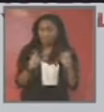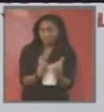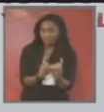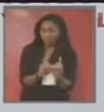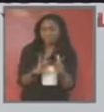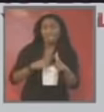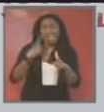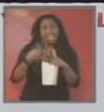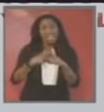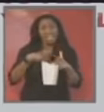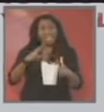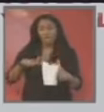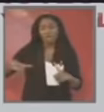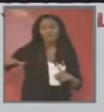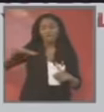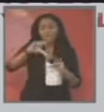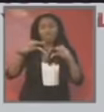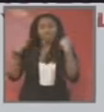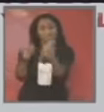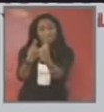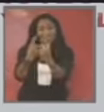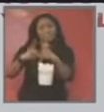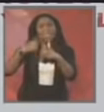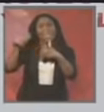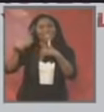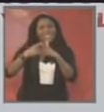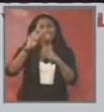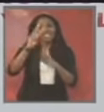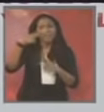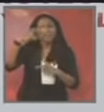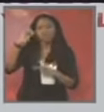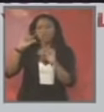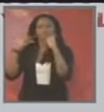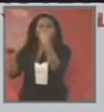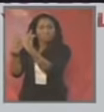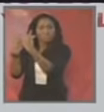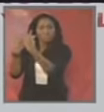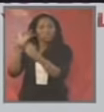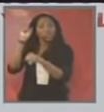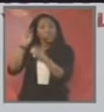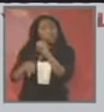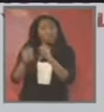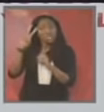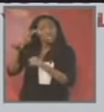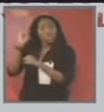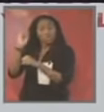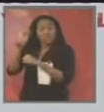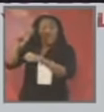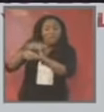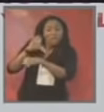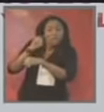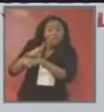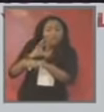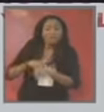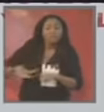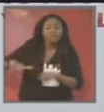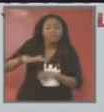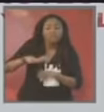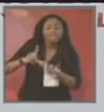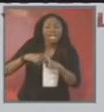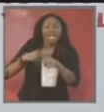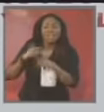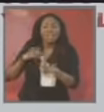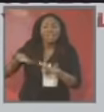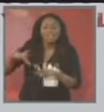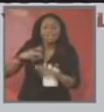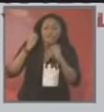WHO tag. So information filters down through the regions from WHO to the regional tag. One example of a recent decision